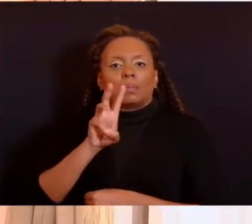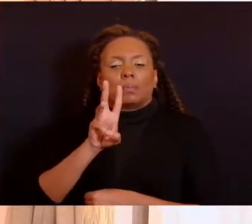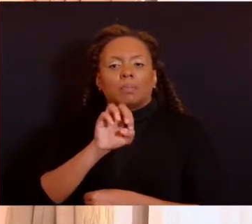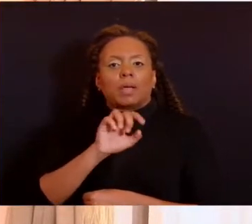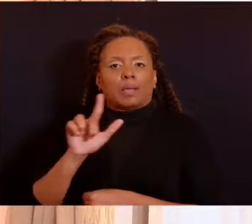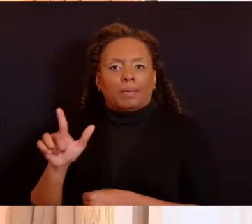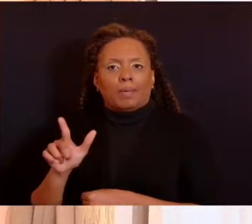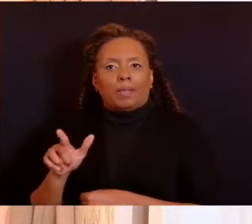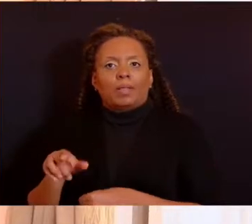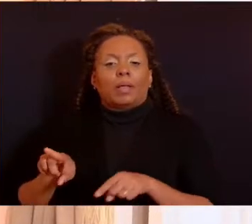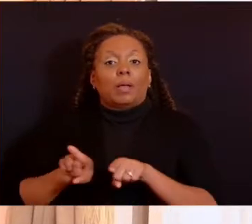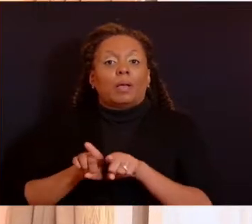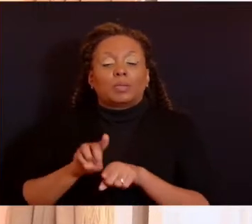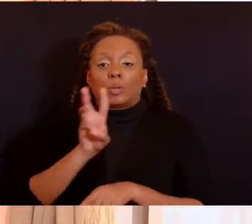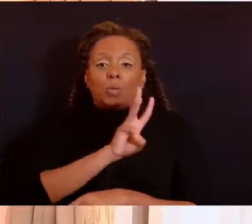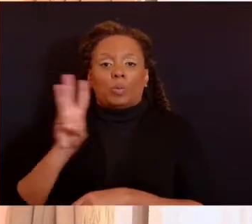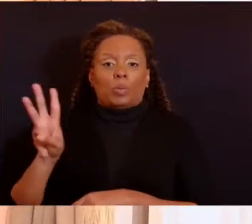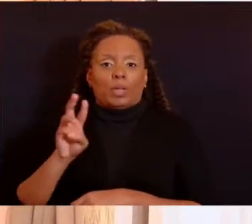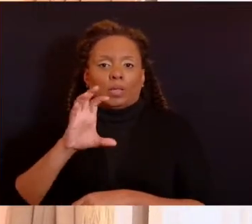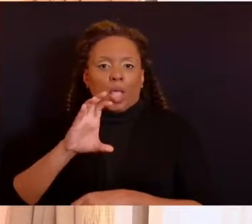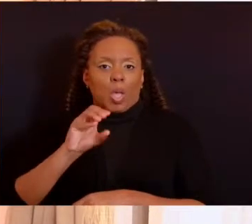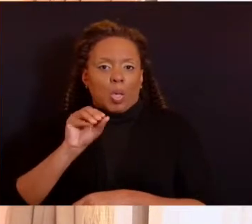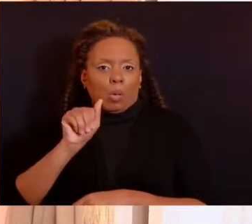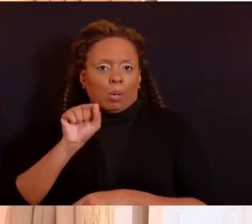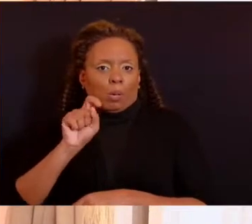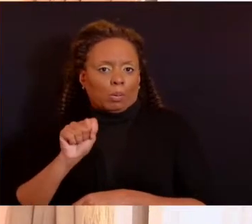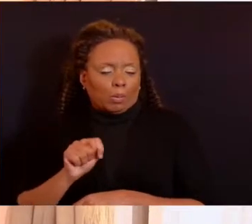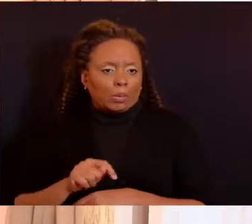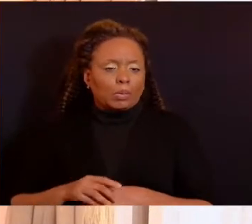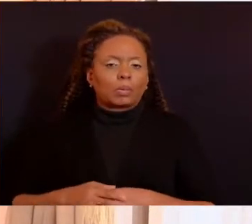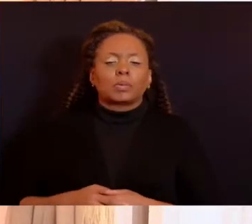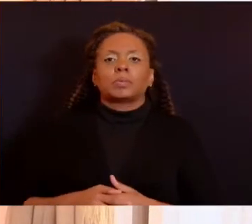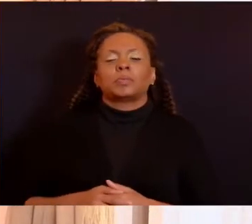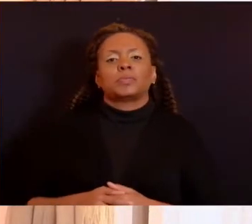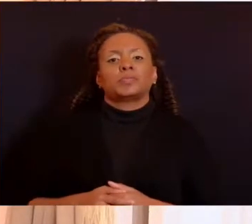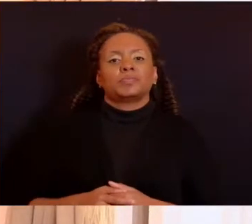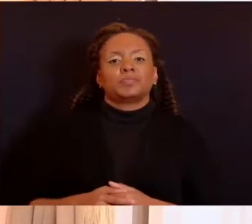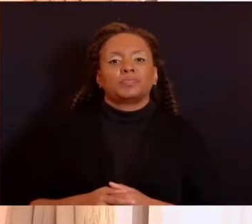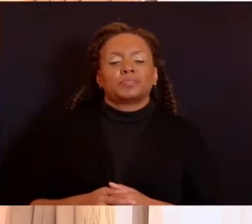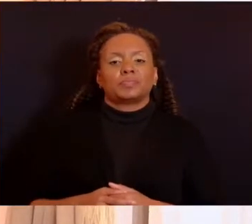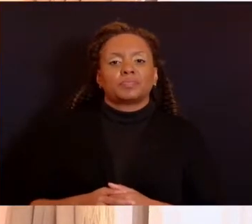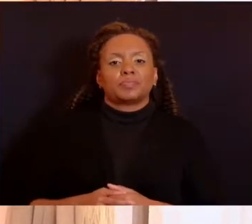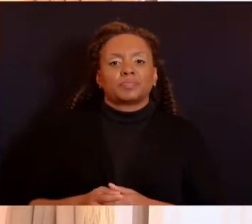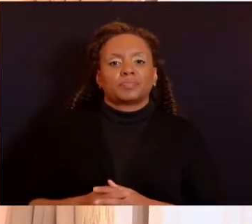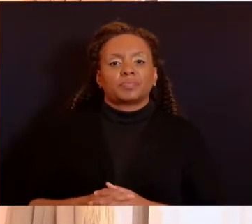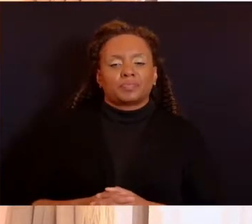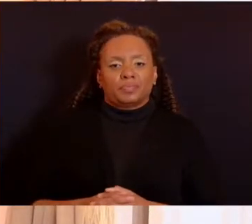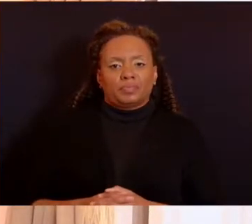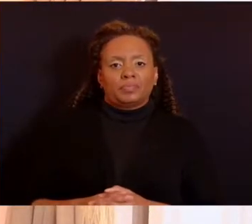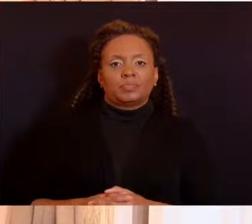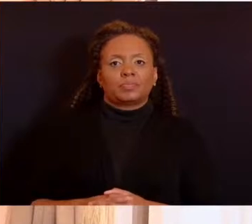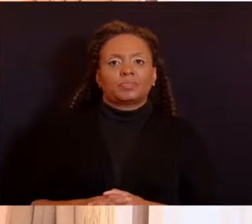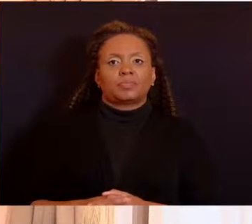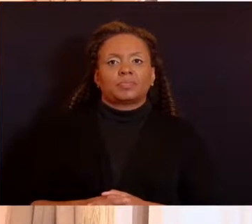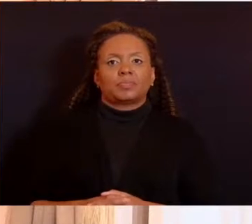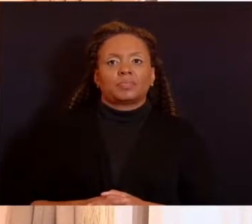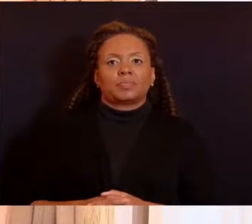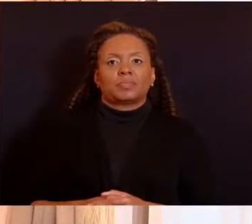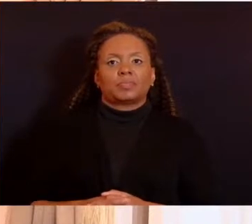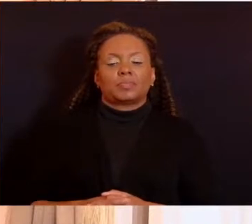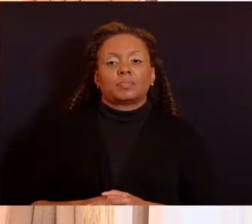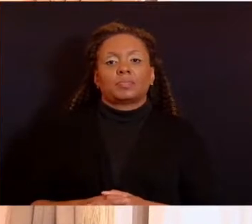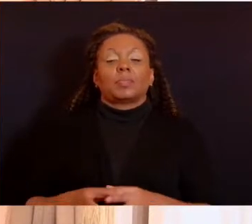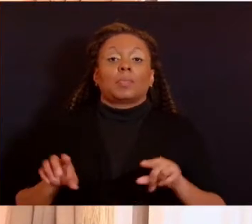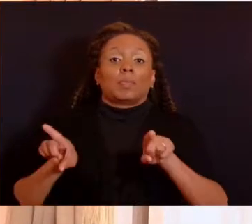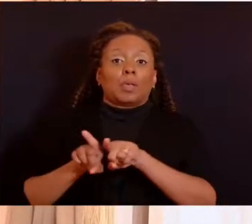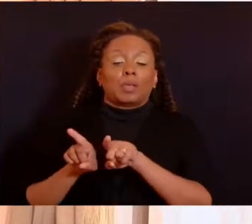on the west coast that also broke its moorings. Of course, the other consequence of the climate crisis is upon us too, and we've